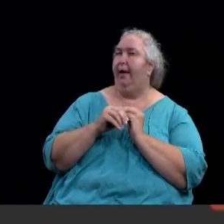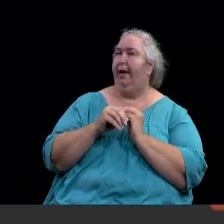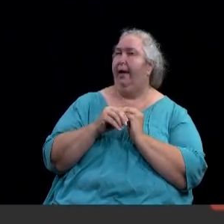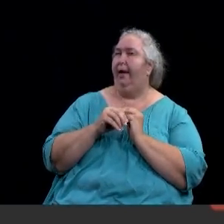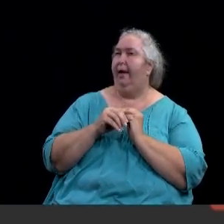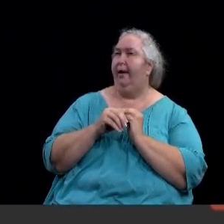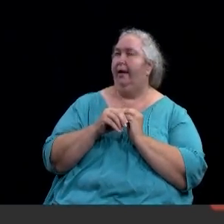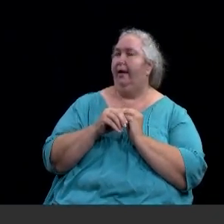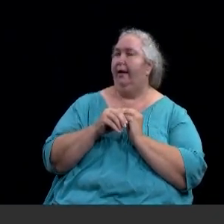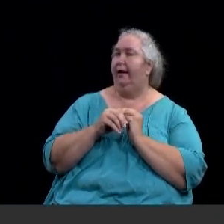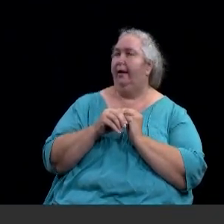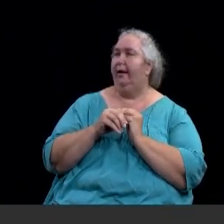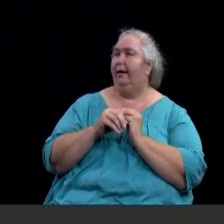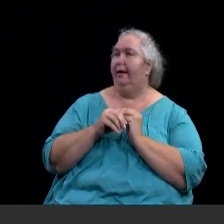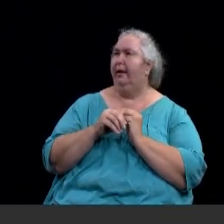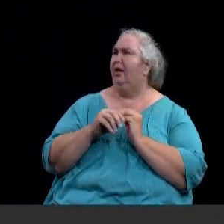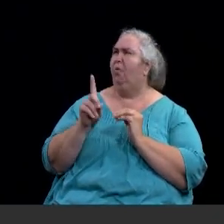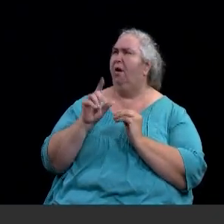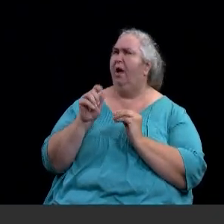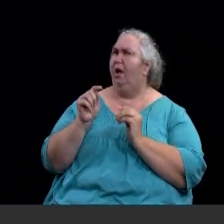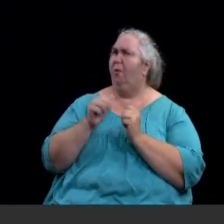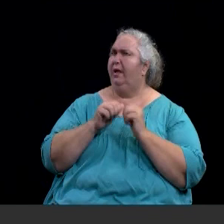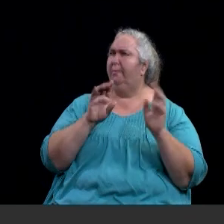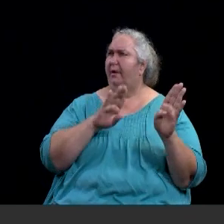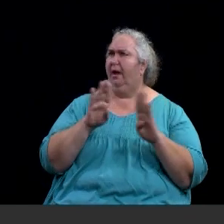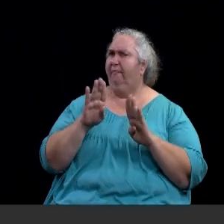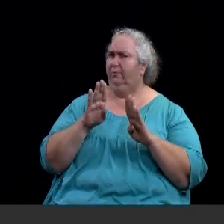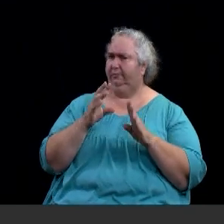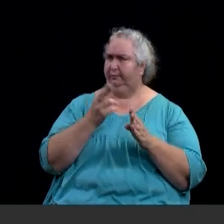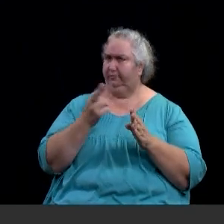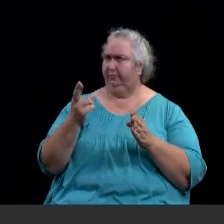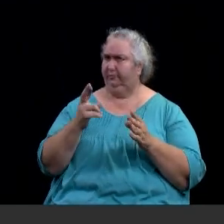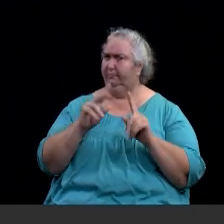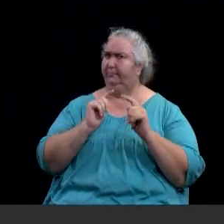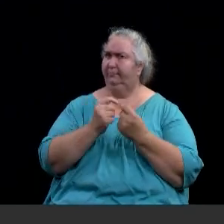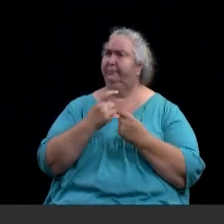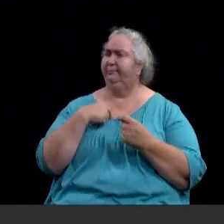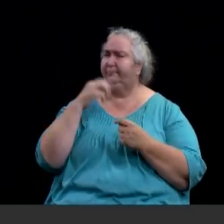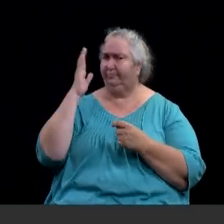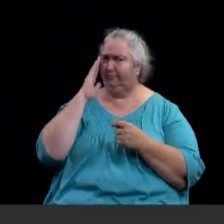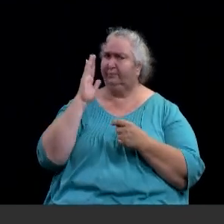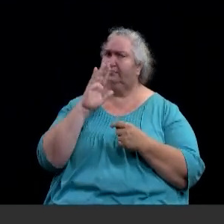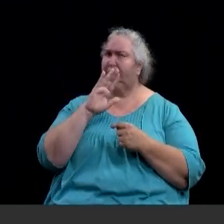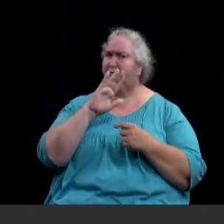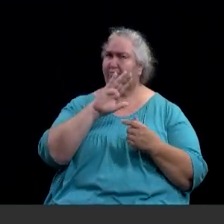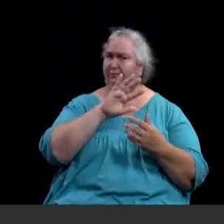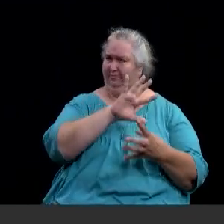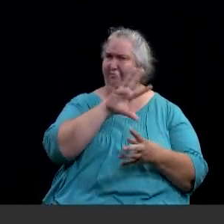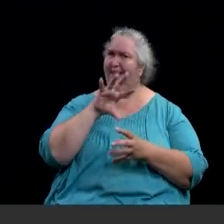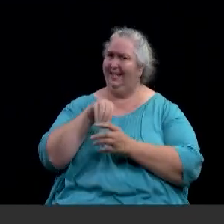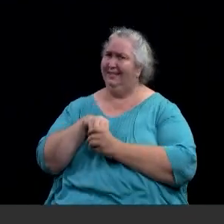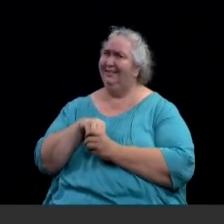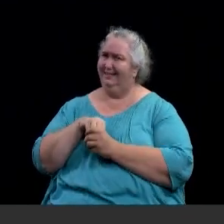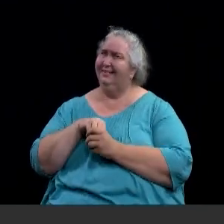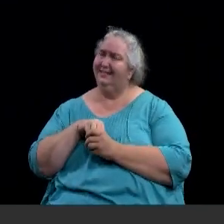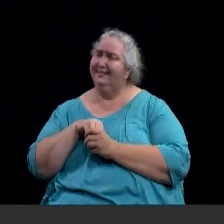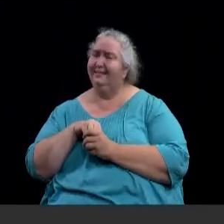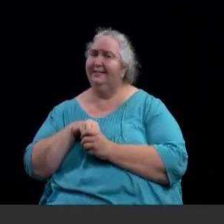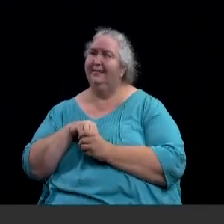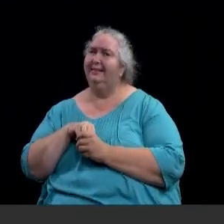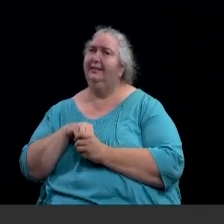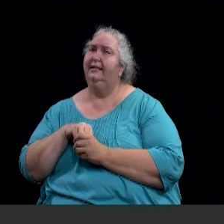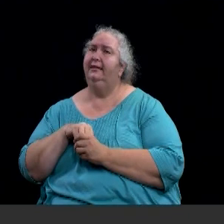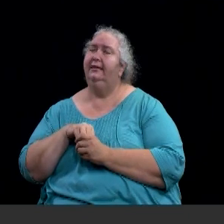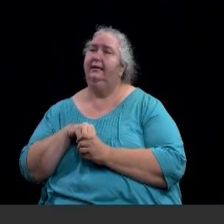resource team, because I know all of that will play into that as, the